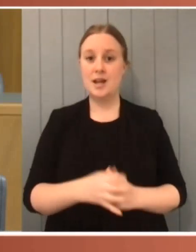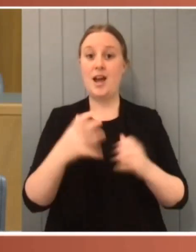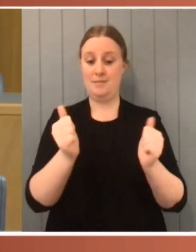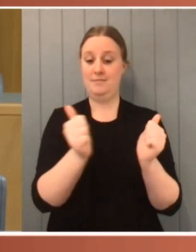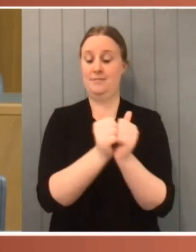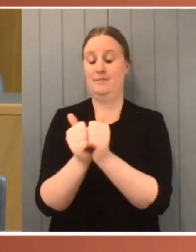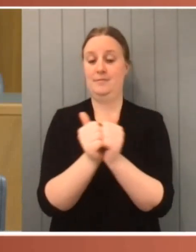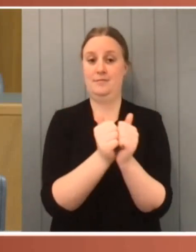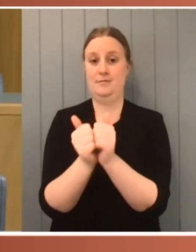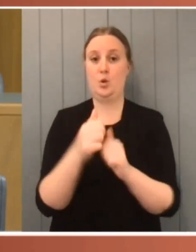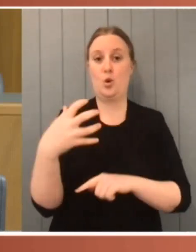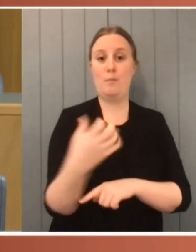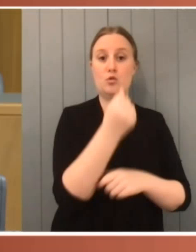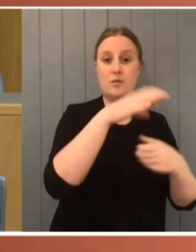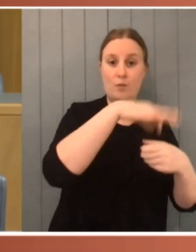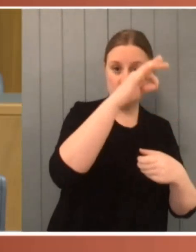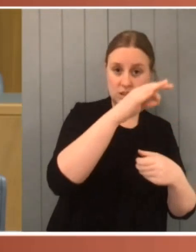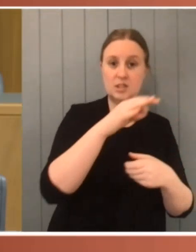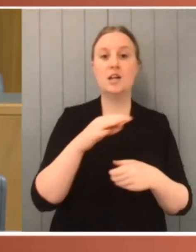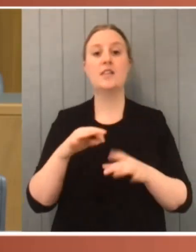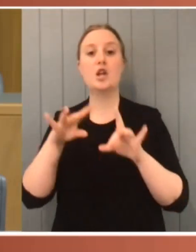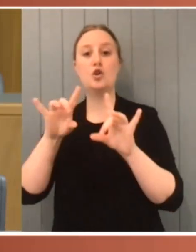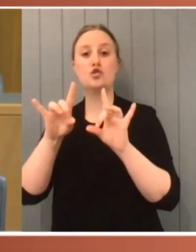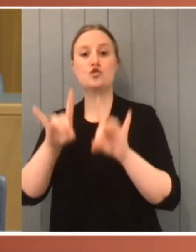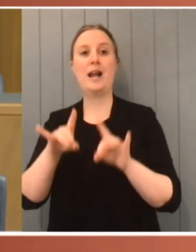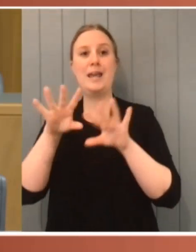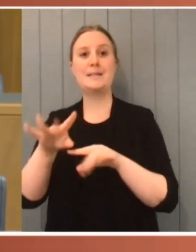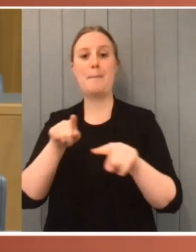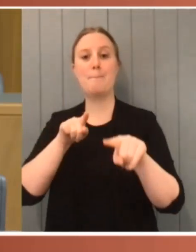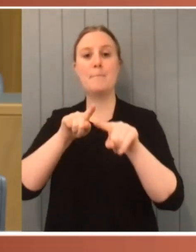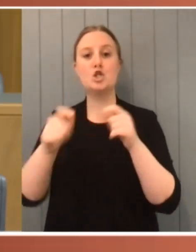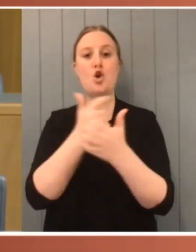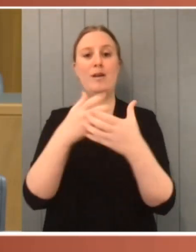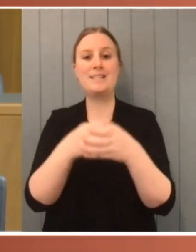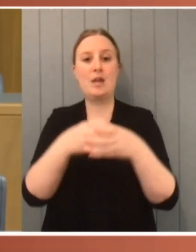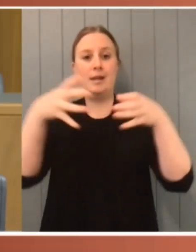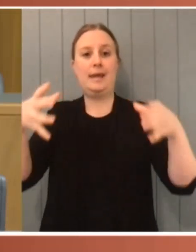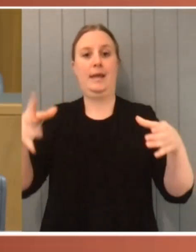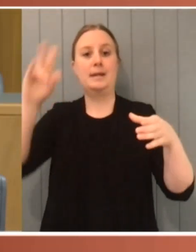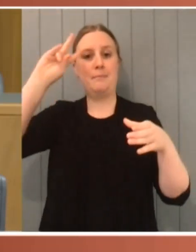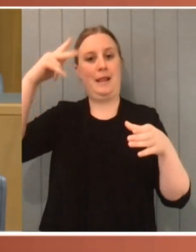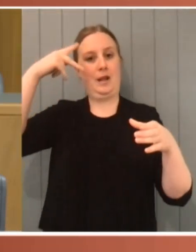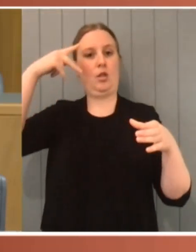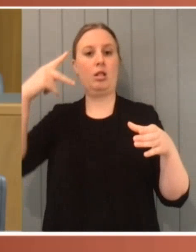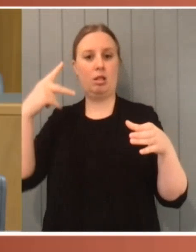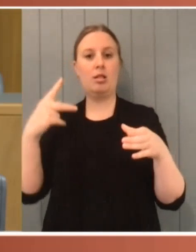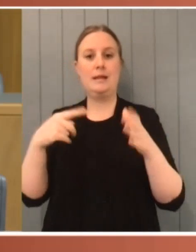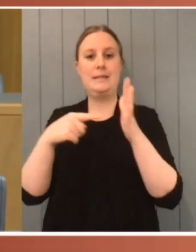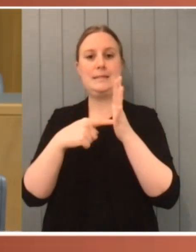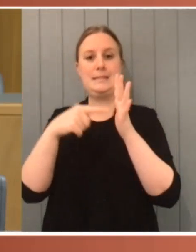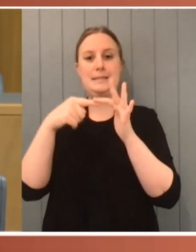Australia's majoritarian political temperament. In that sense, the individual rights argument against